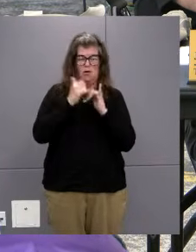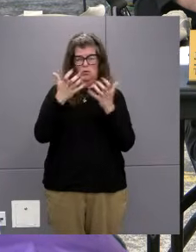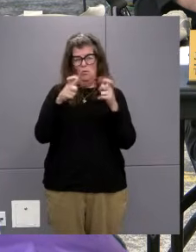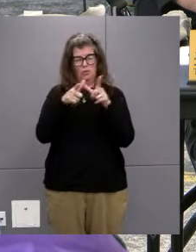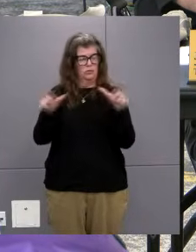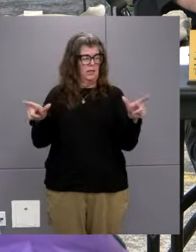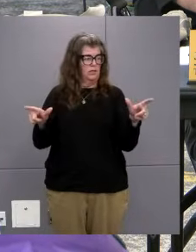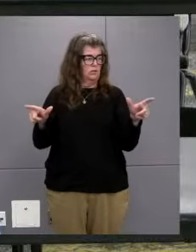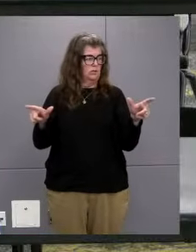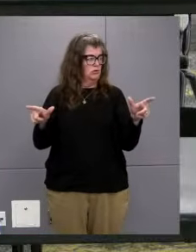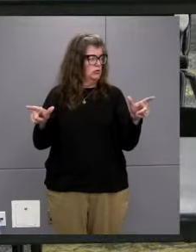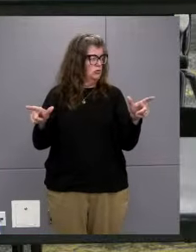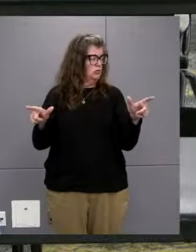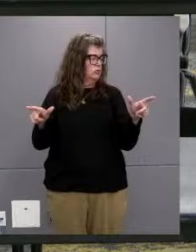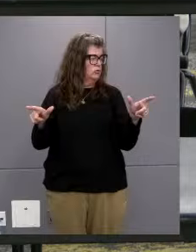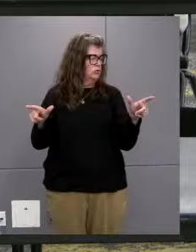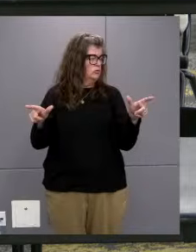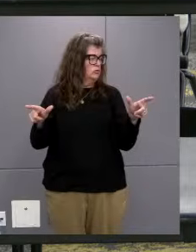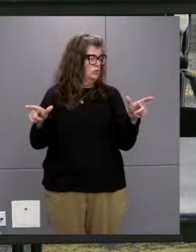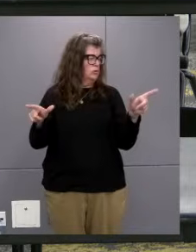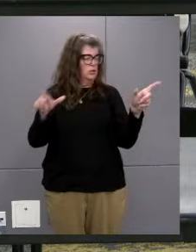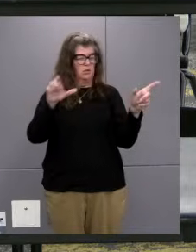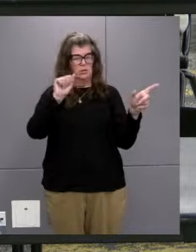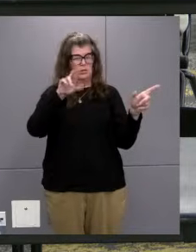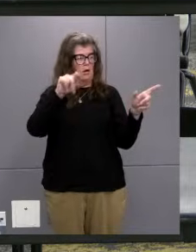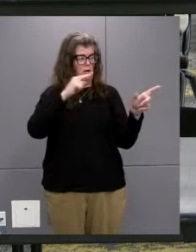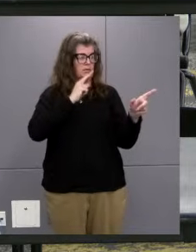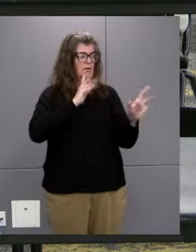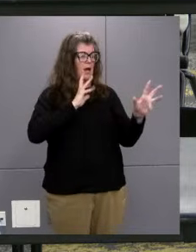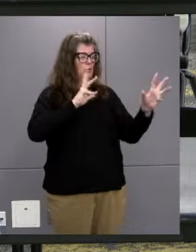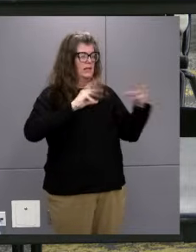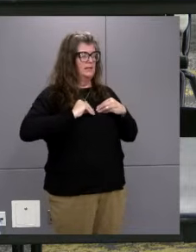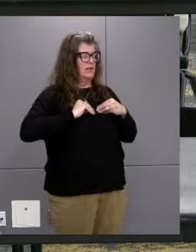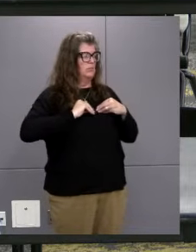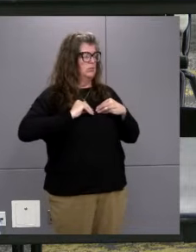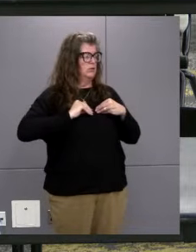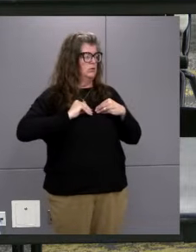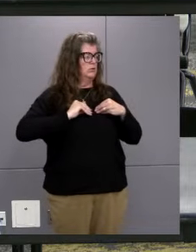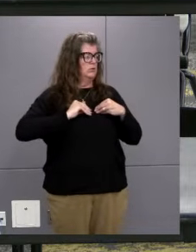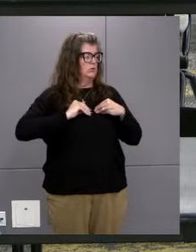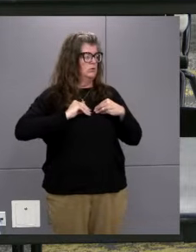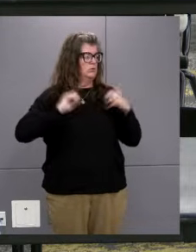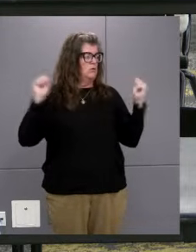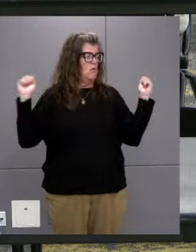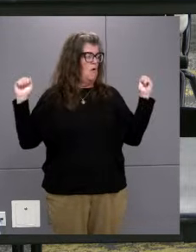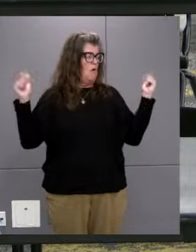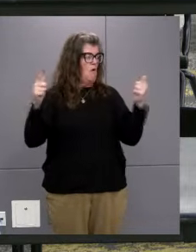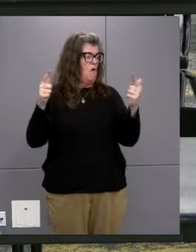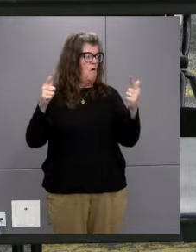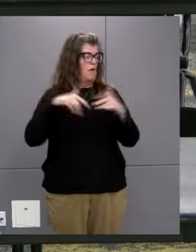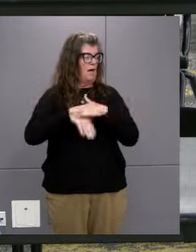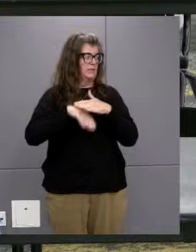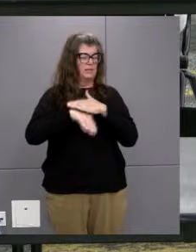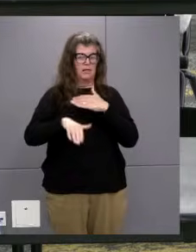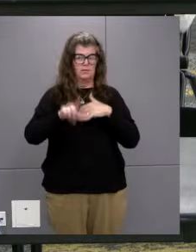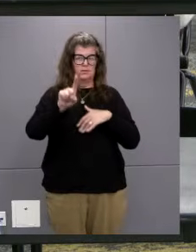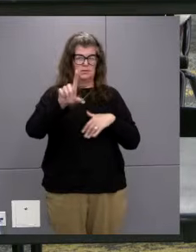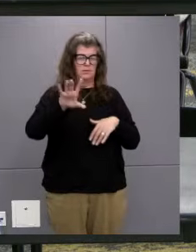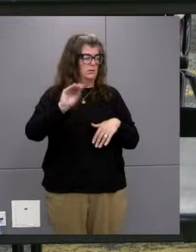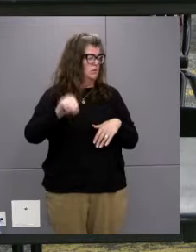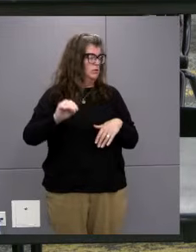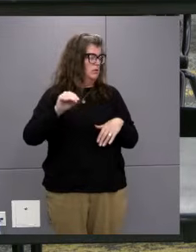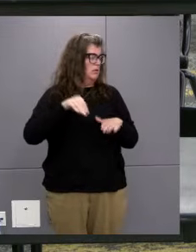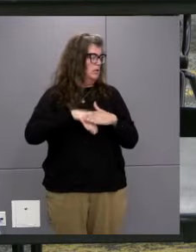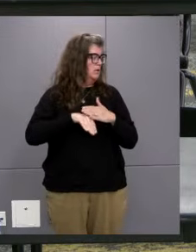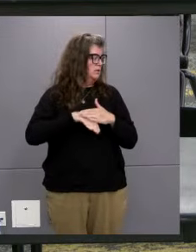would accept that as a friendly amendment. Access to all campus. Okay, if there's no objection. Unless you want me to make